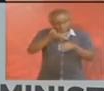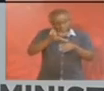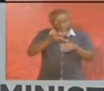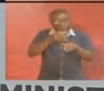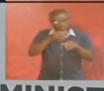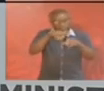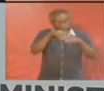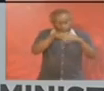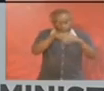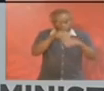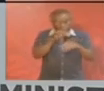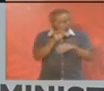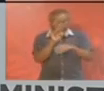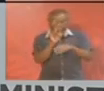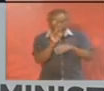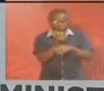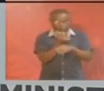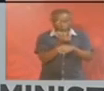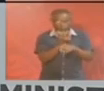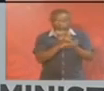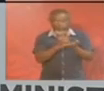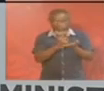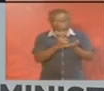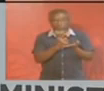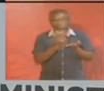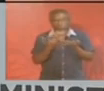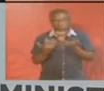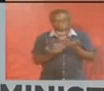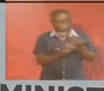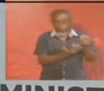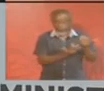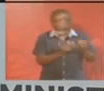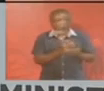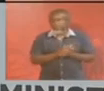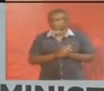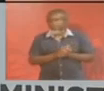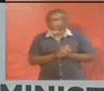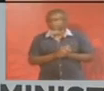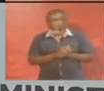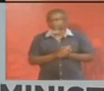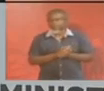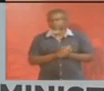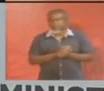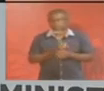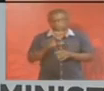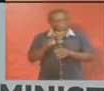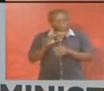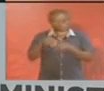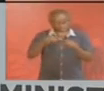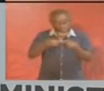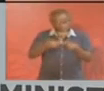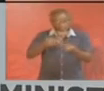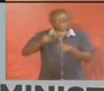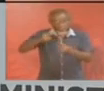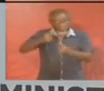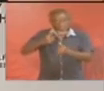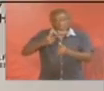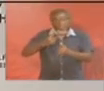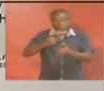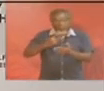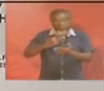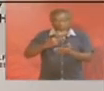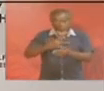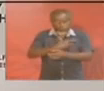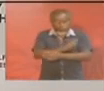we hope to complete the first 33,000 within a time that will allow us to give the second dose at least shortest 8 weeks. Yeah.